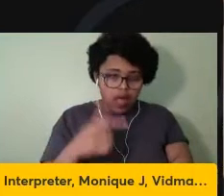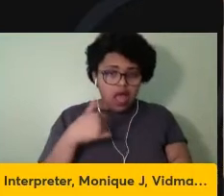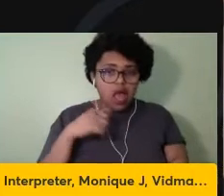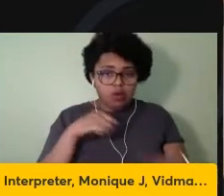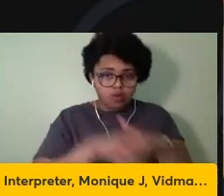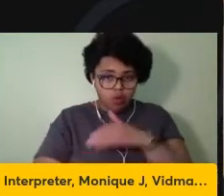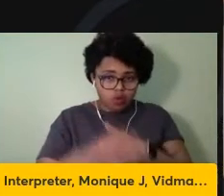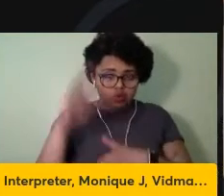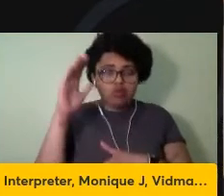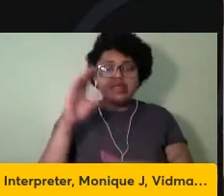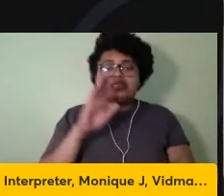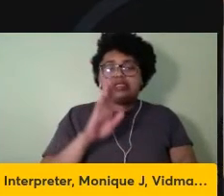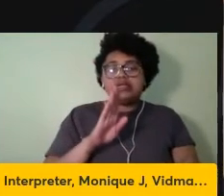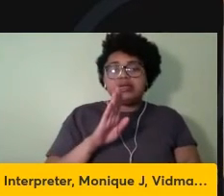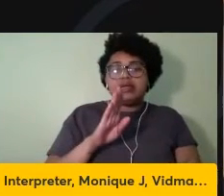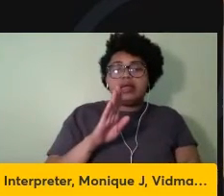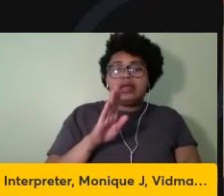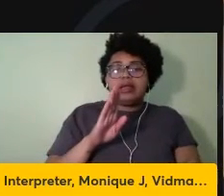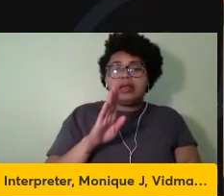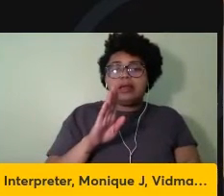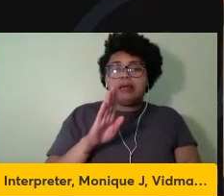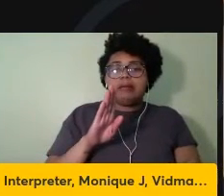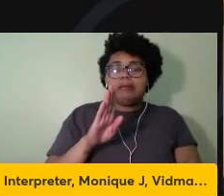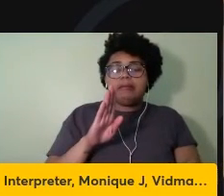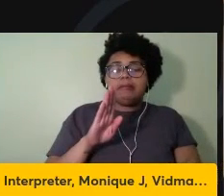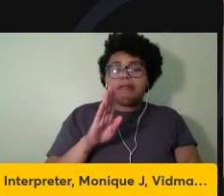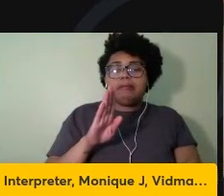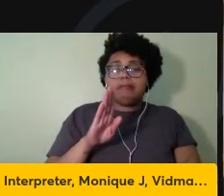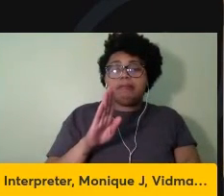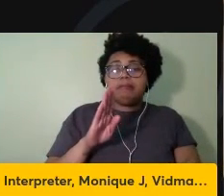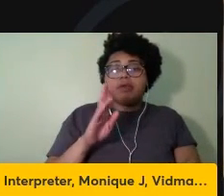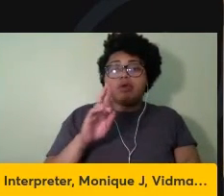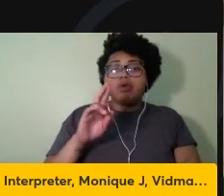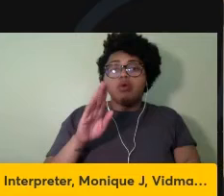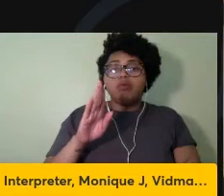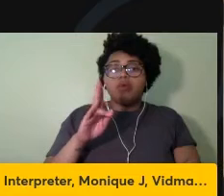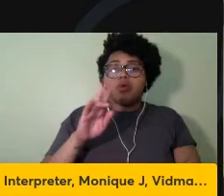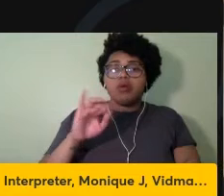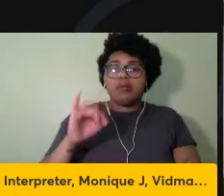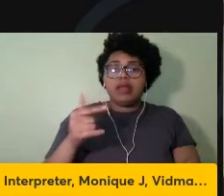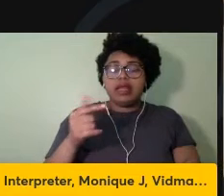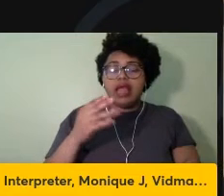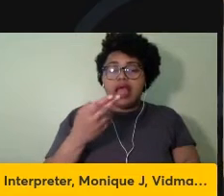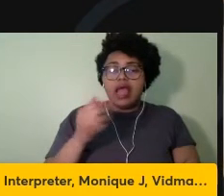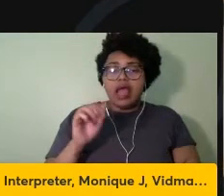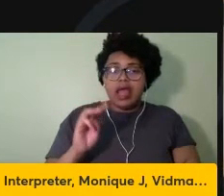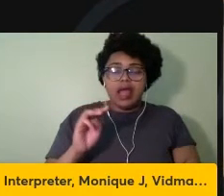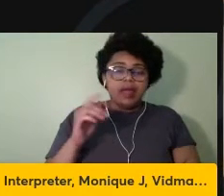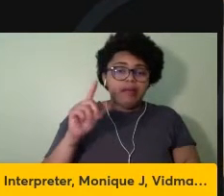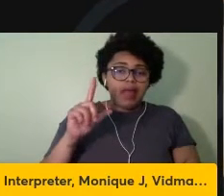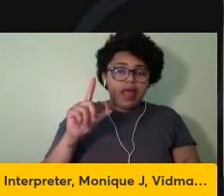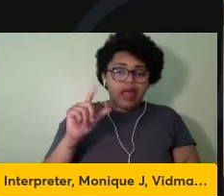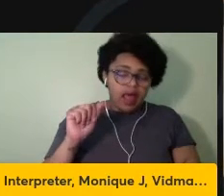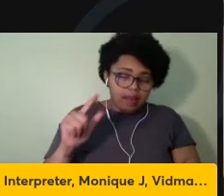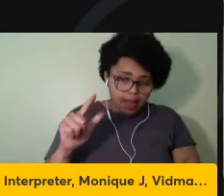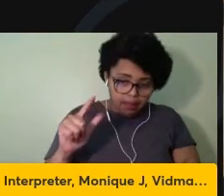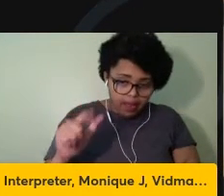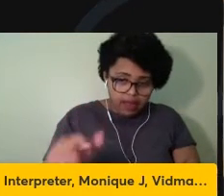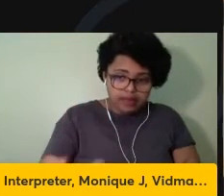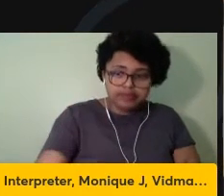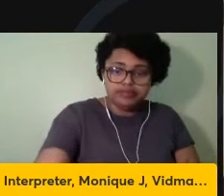have two older siblings. My oldest sibling, my brother, went to medical school and is now a